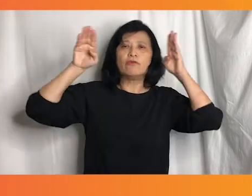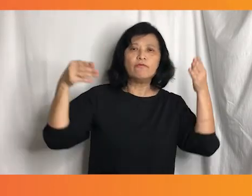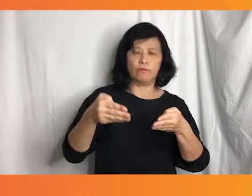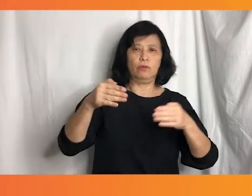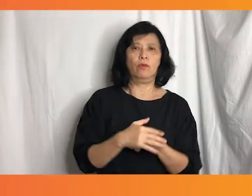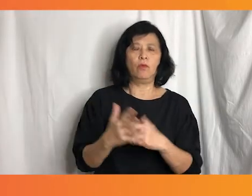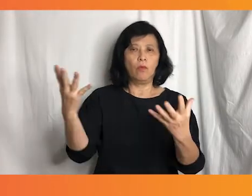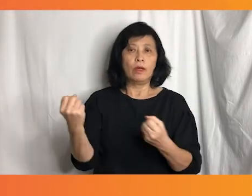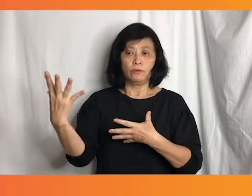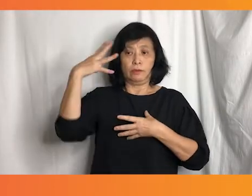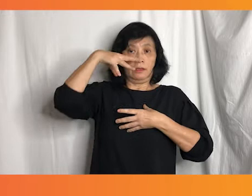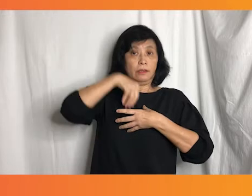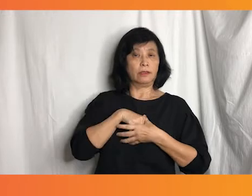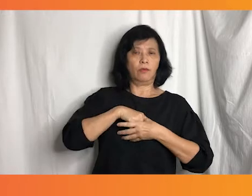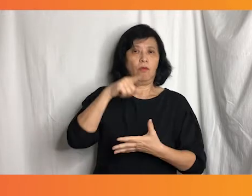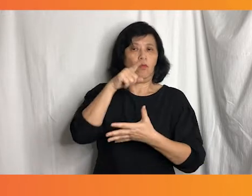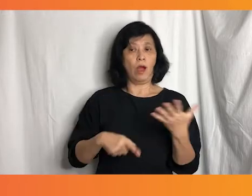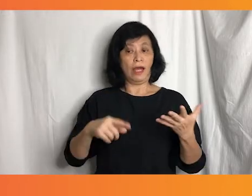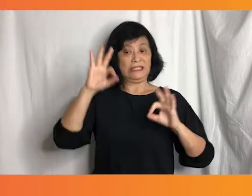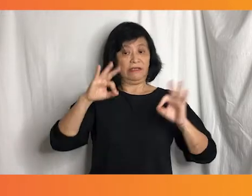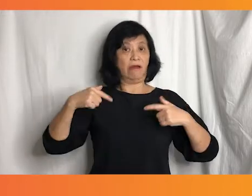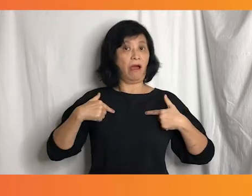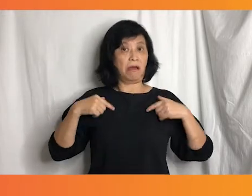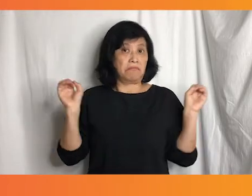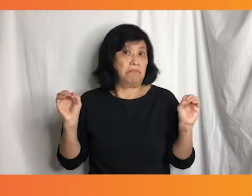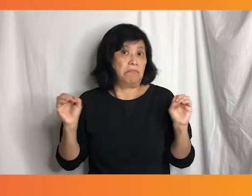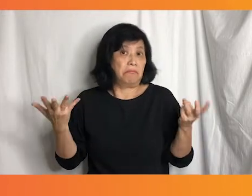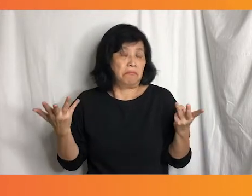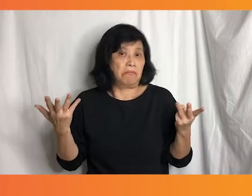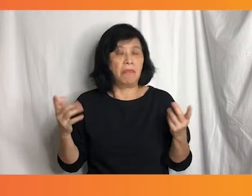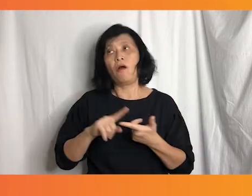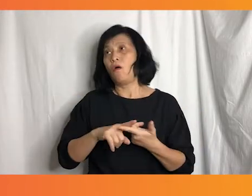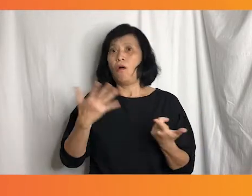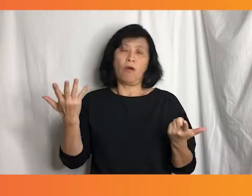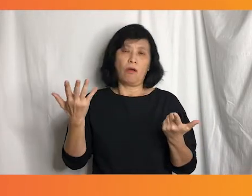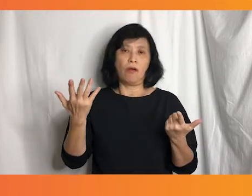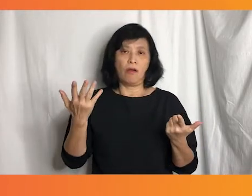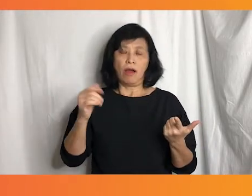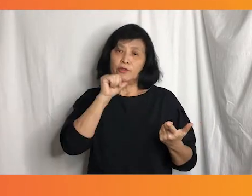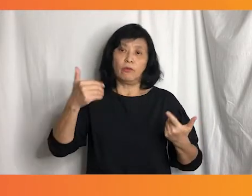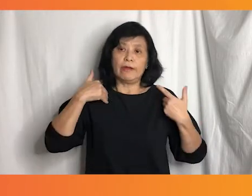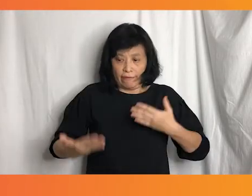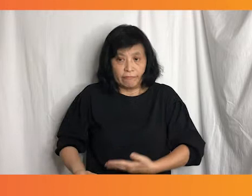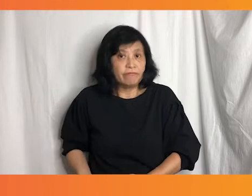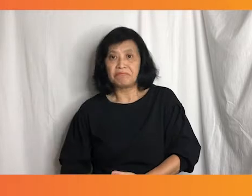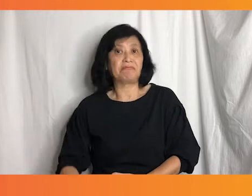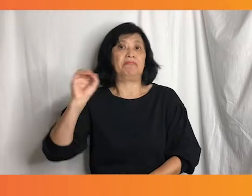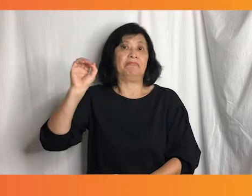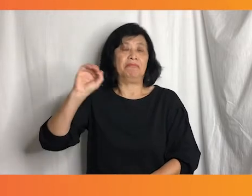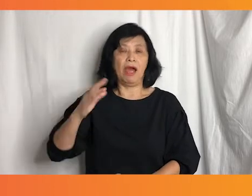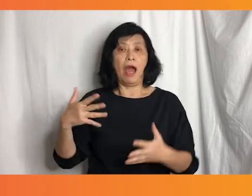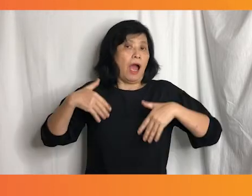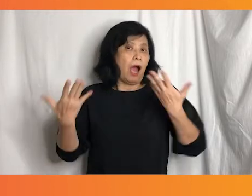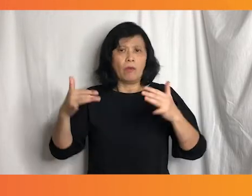focus, that we want to bring in this element to say, what if I don't have these certain elements, of I don't have a lower body